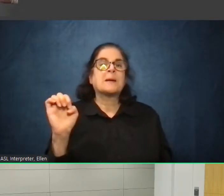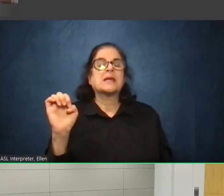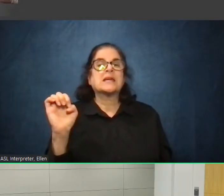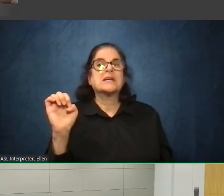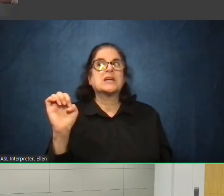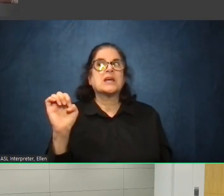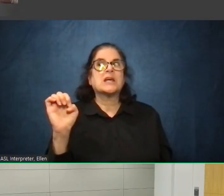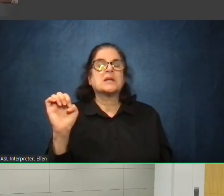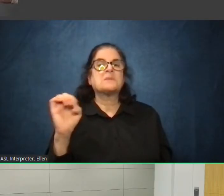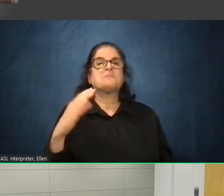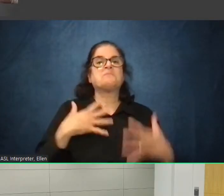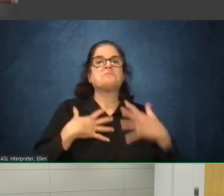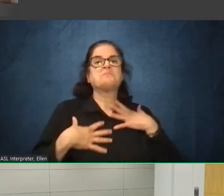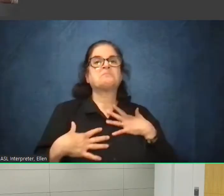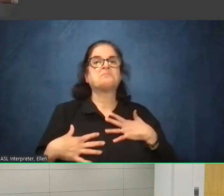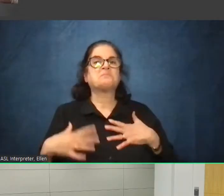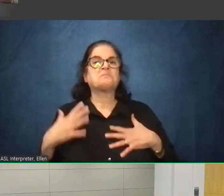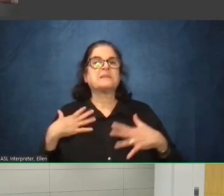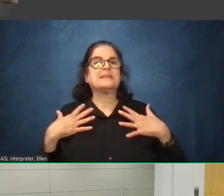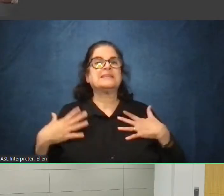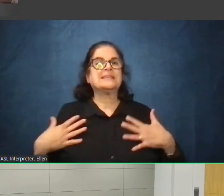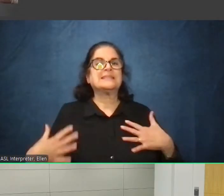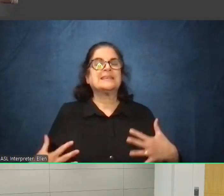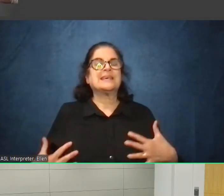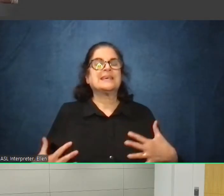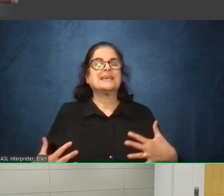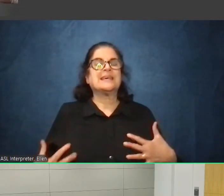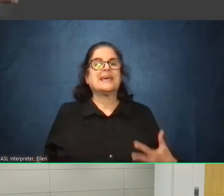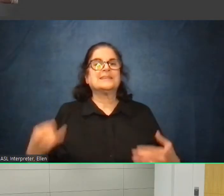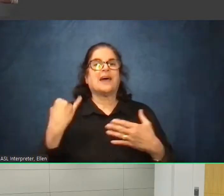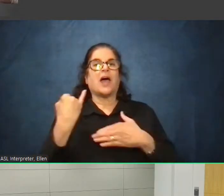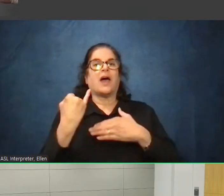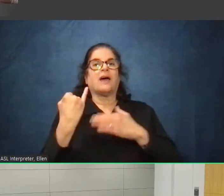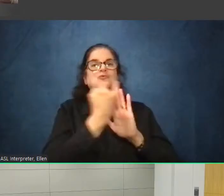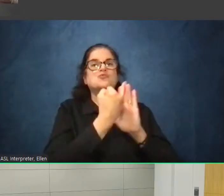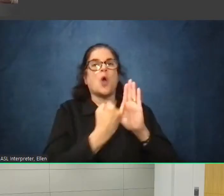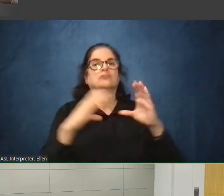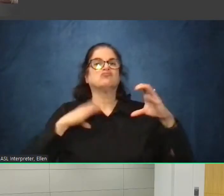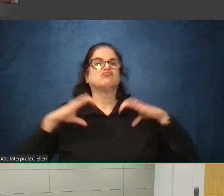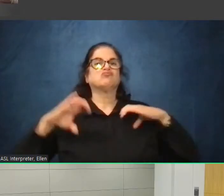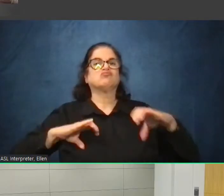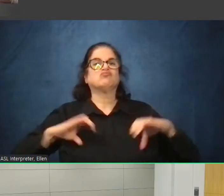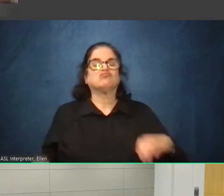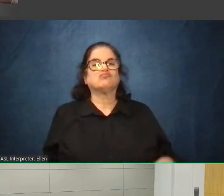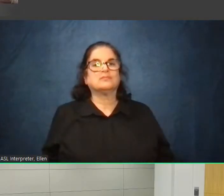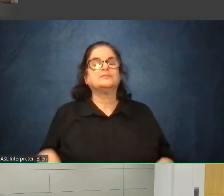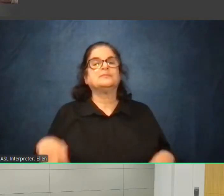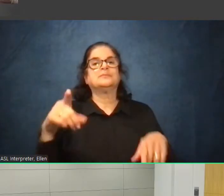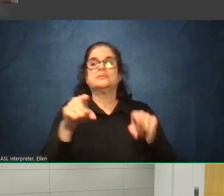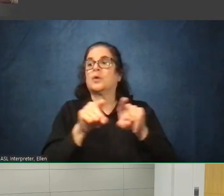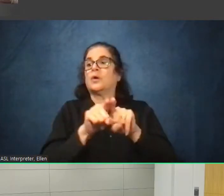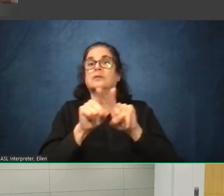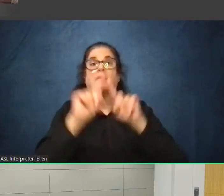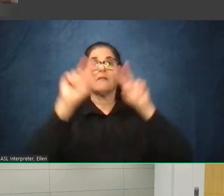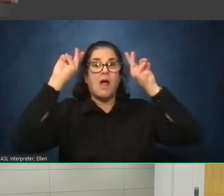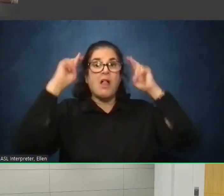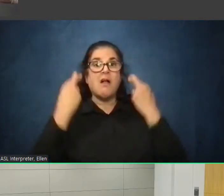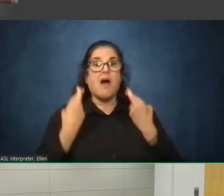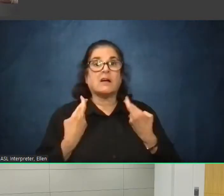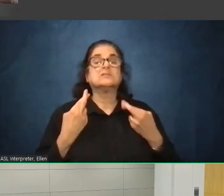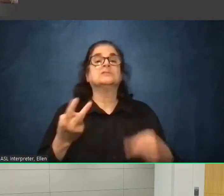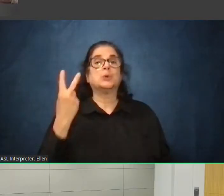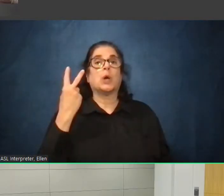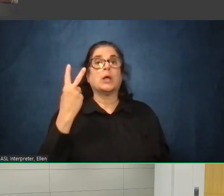designs and drawings. I also have locks and two pigtails and